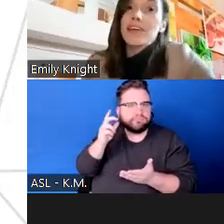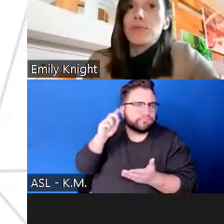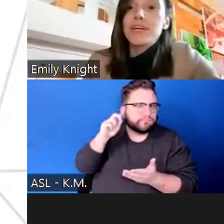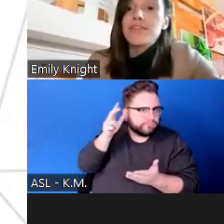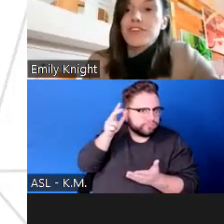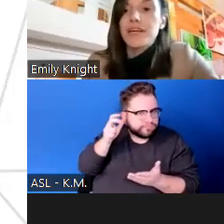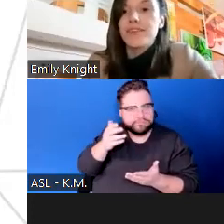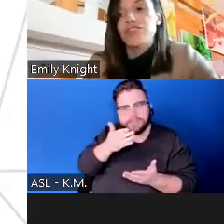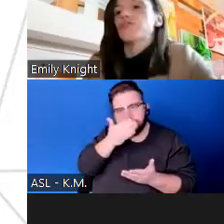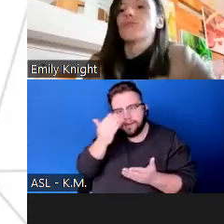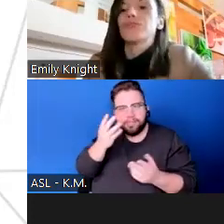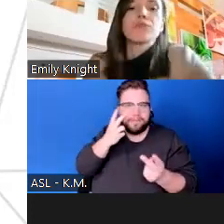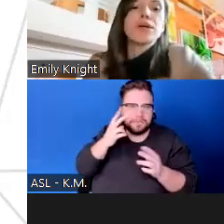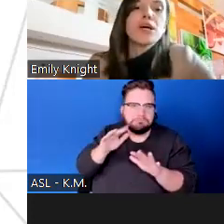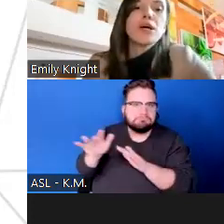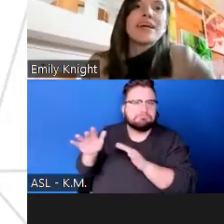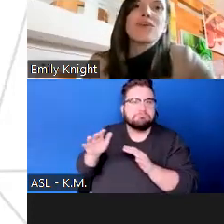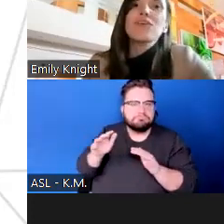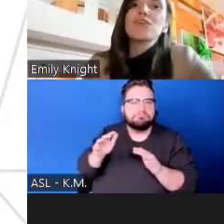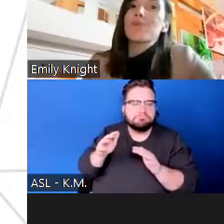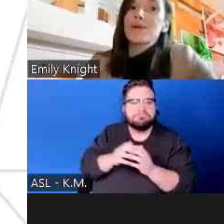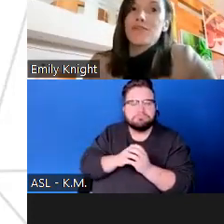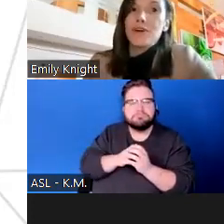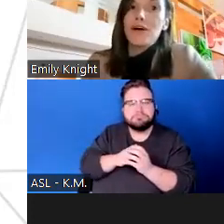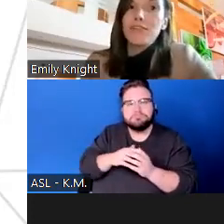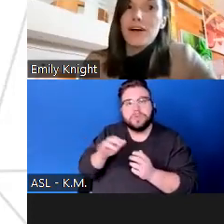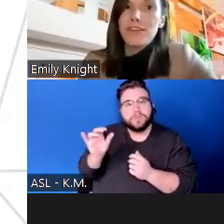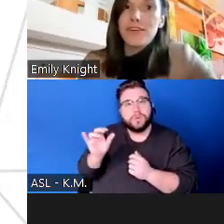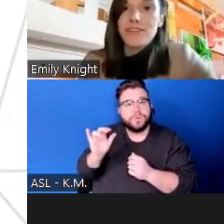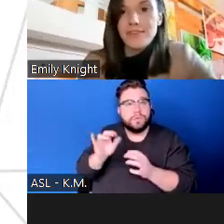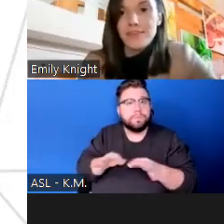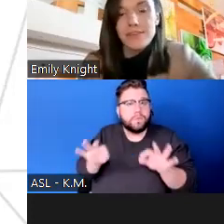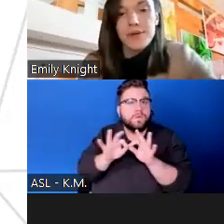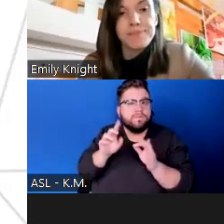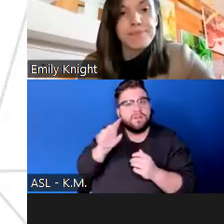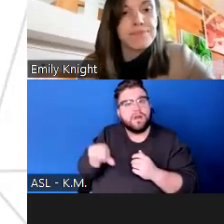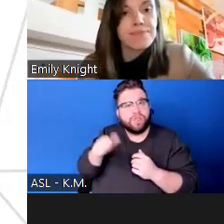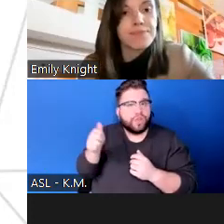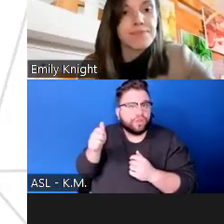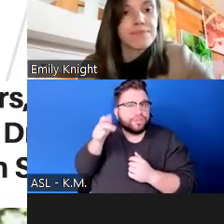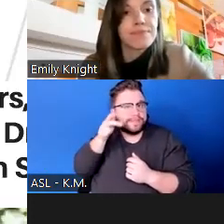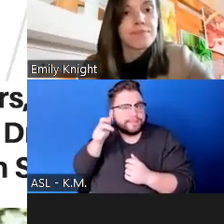And that is important in vision, as I just showed you. It's also important for all of our other senses.